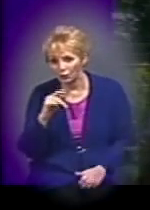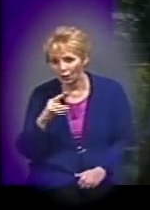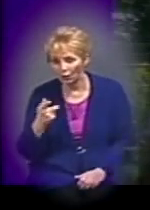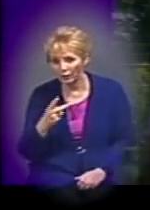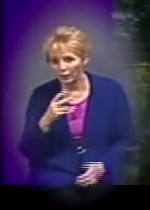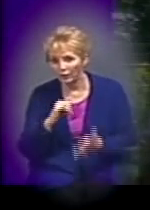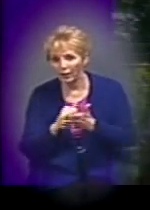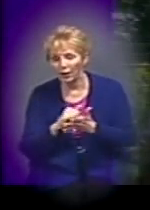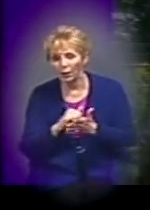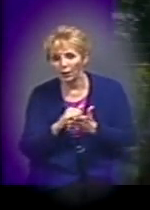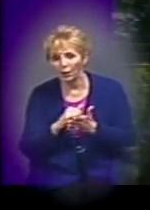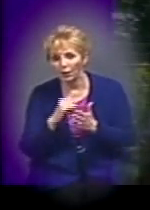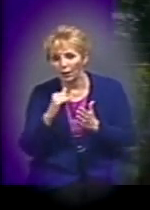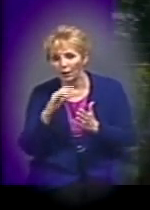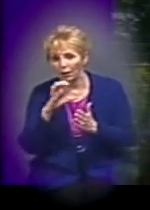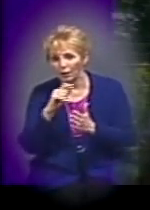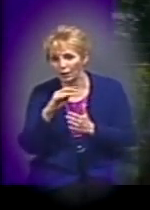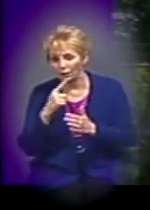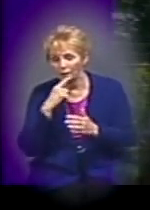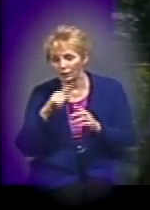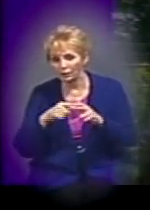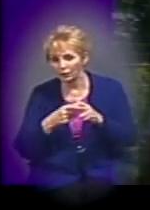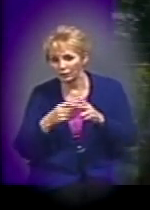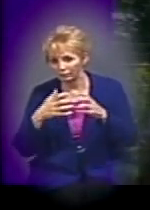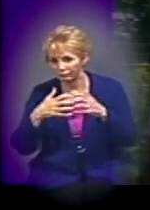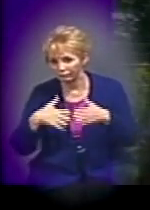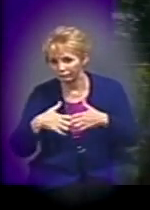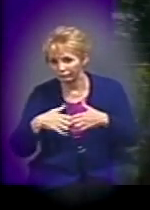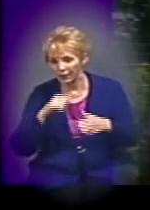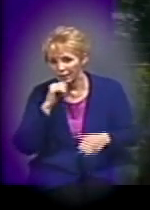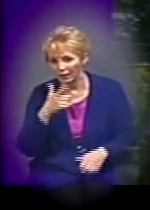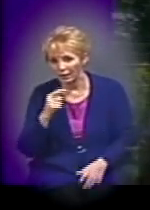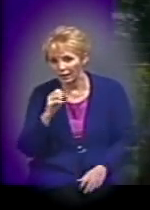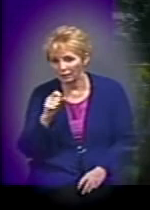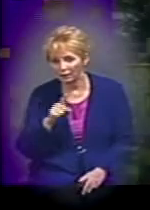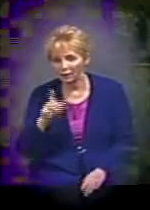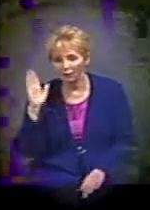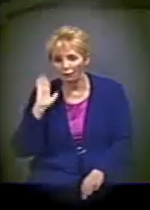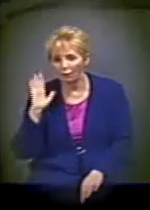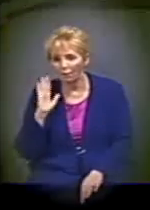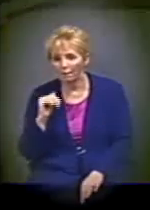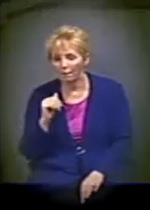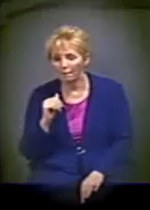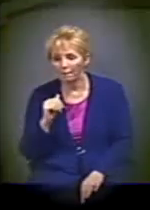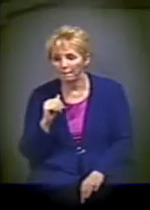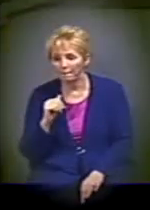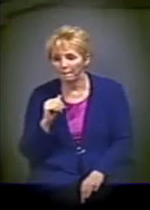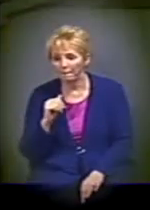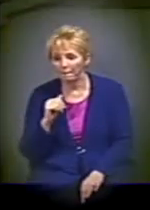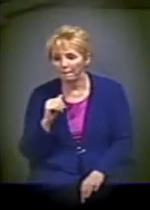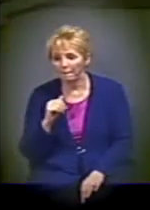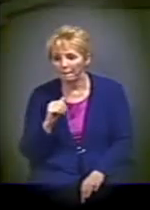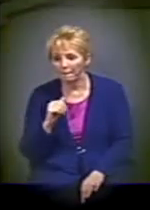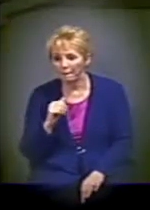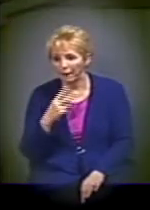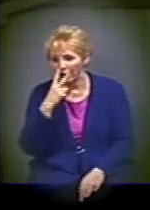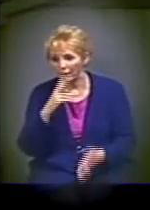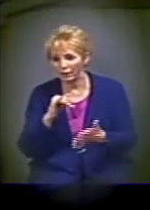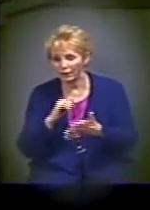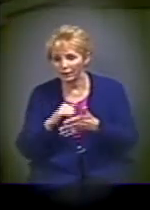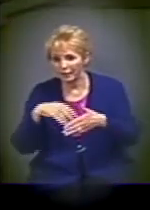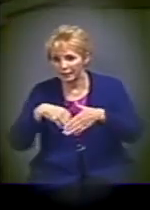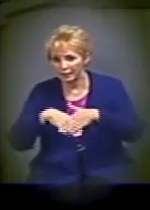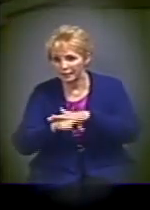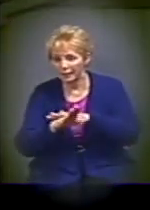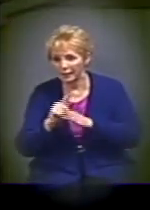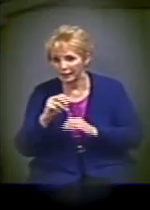that the coating is starting to break down. It doesn't have the gloss that it once had. You can see this is the inside